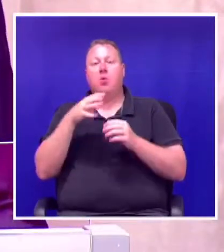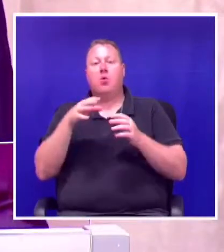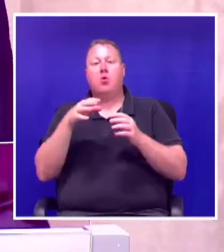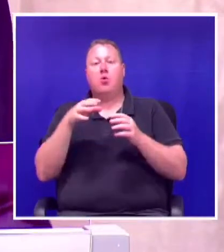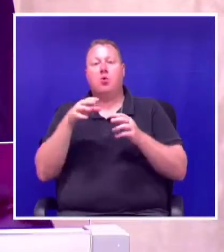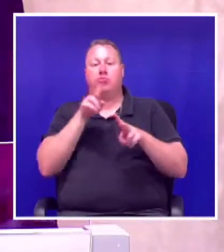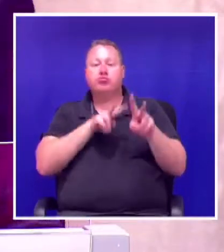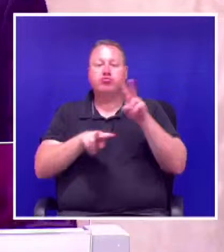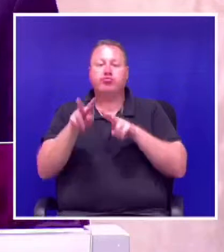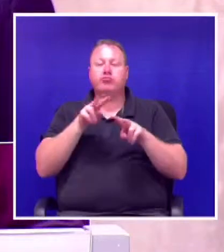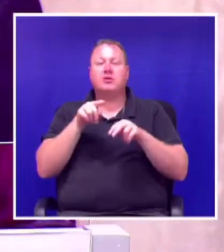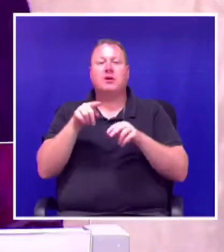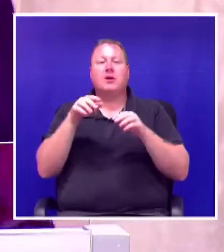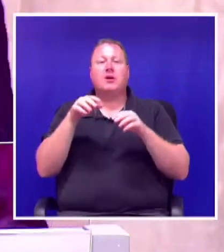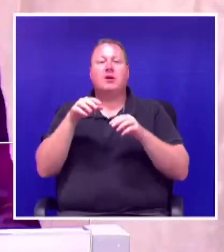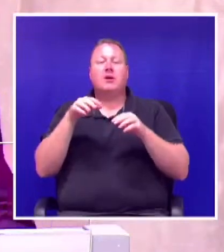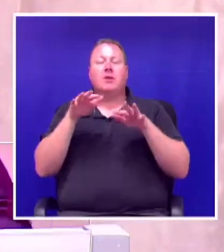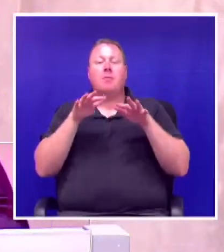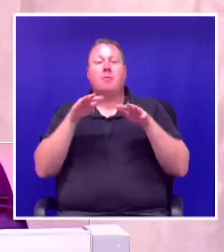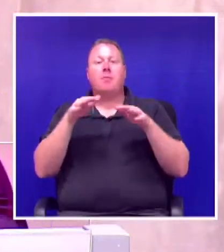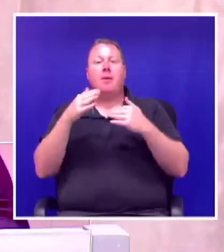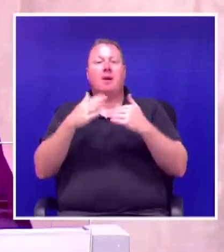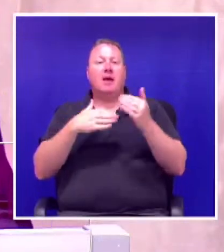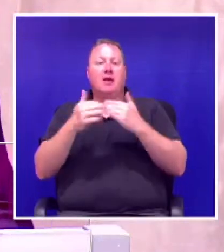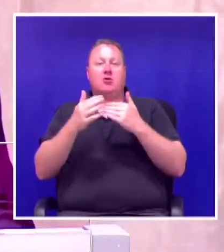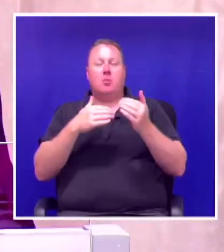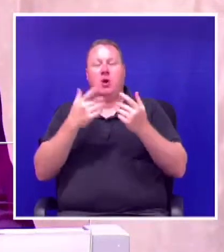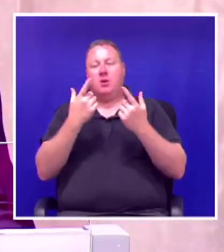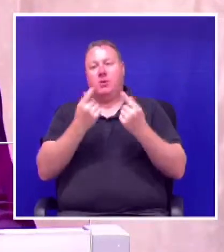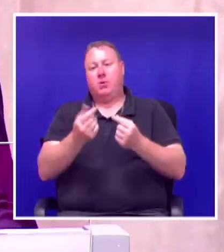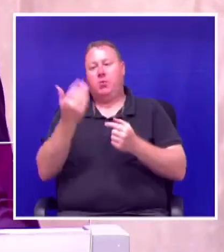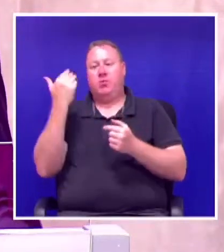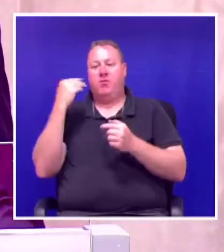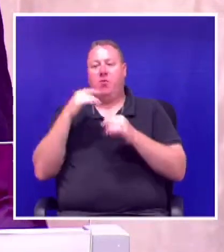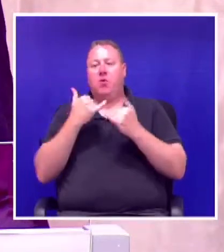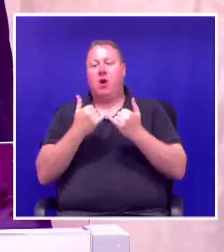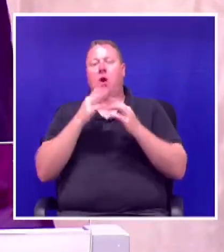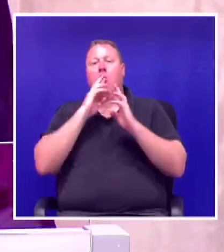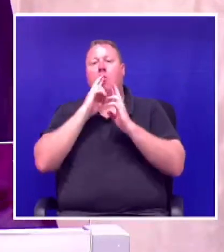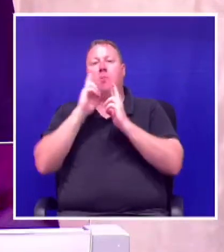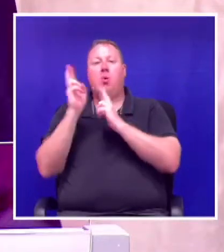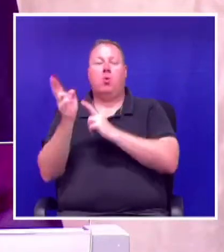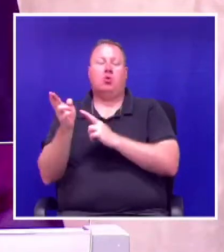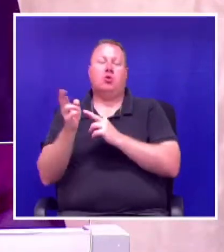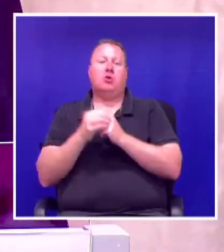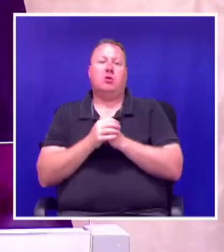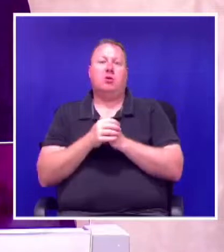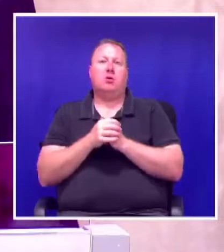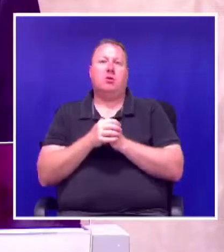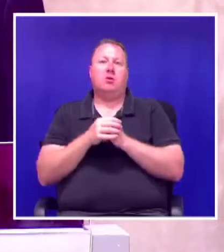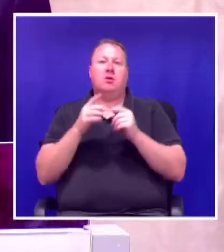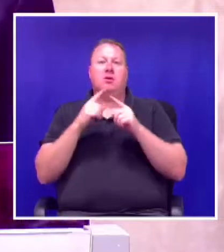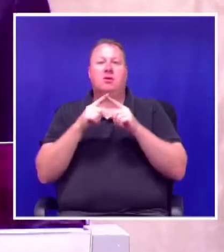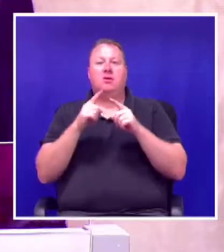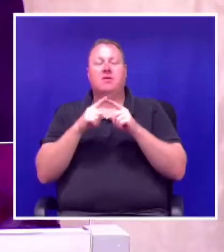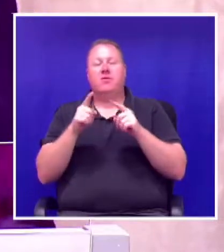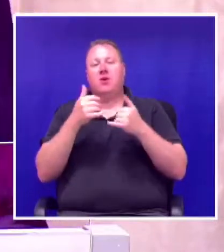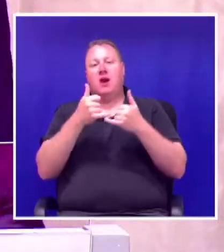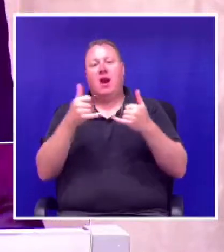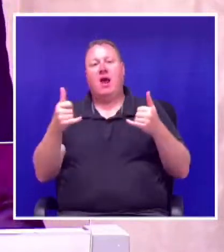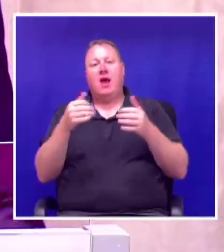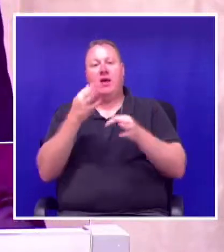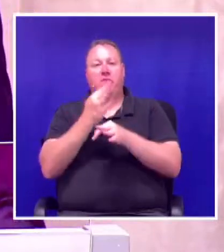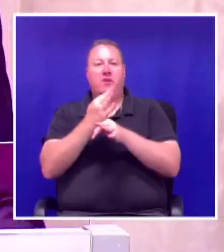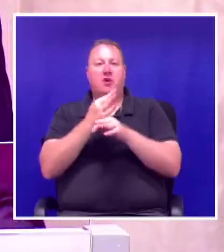of Public Enterprises in particular will now report to their respective line function departments